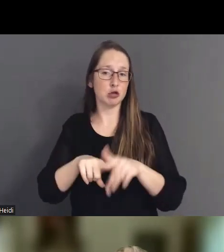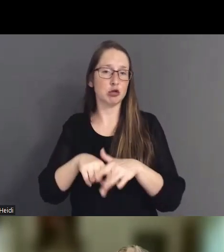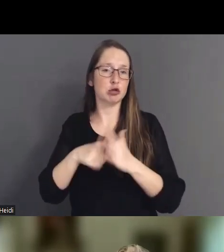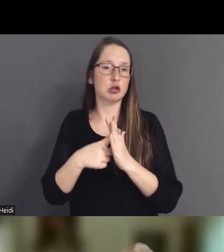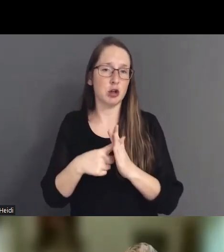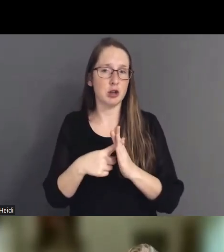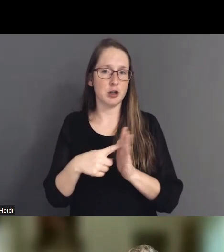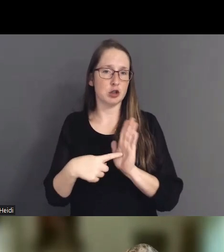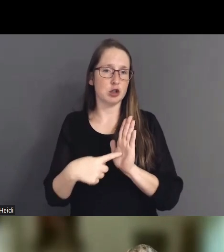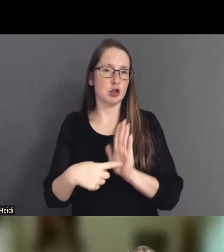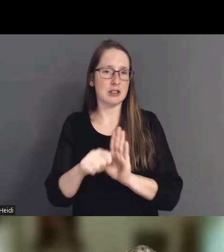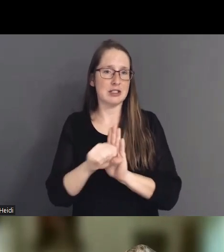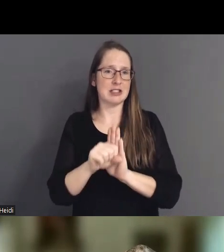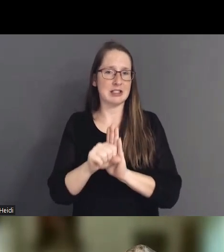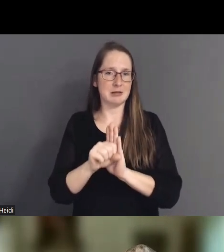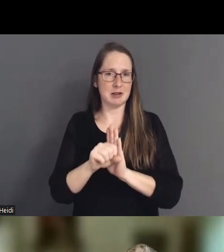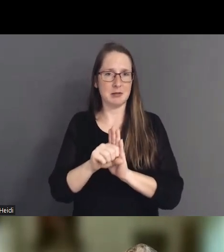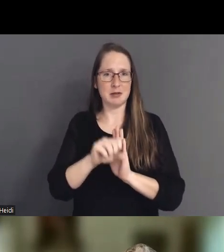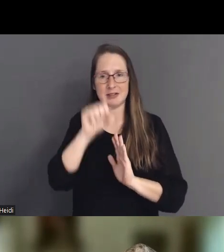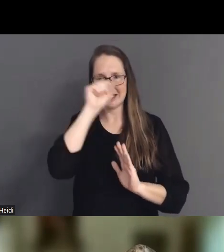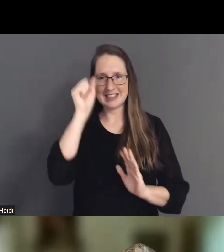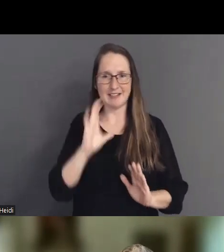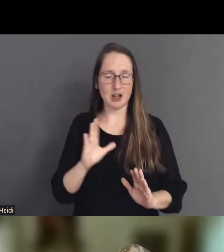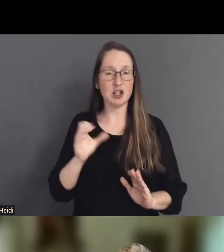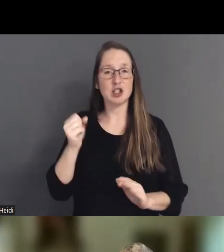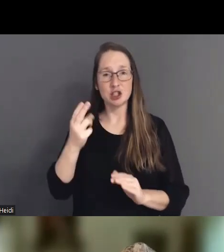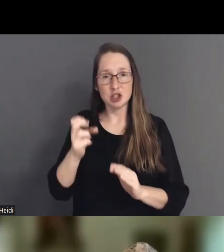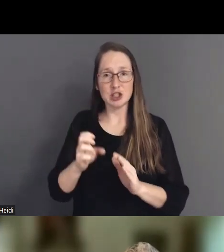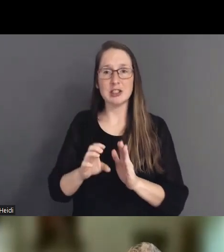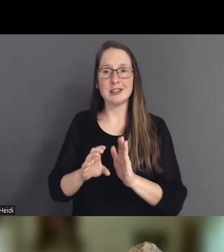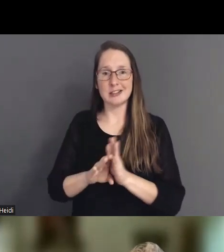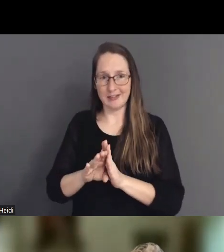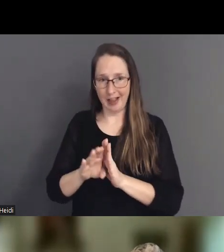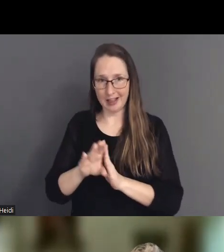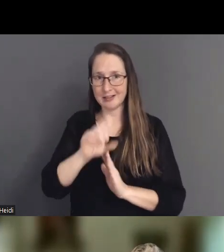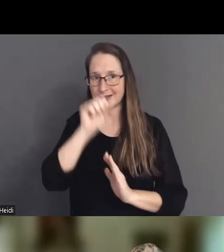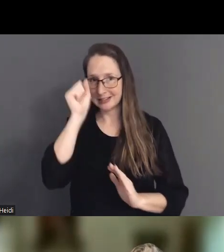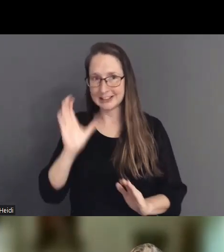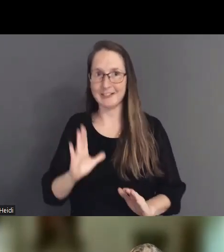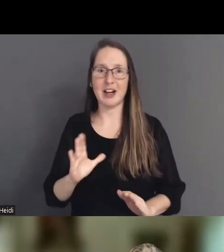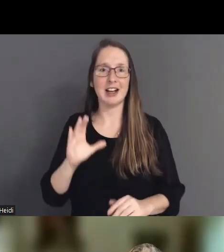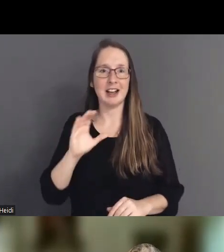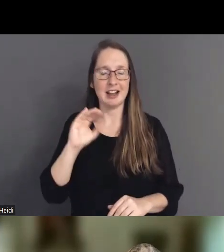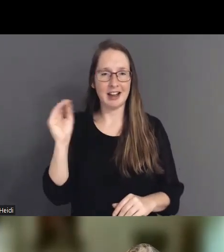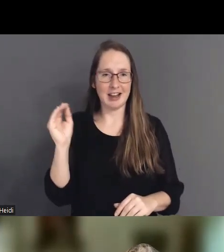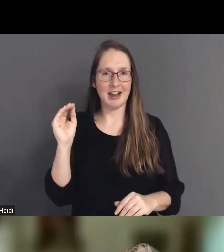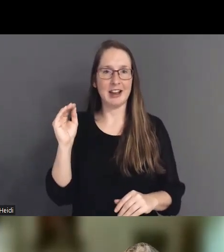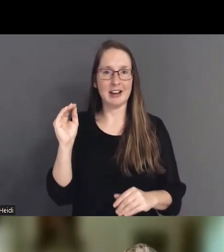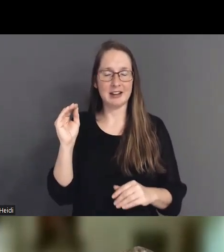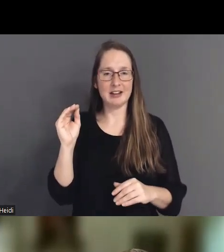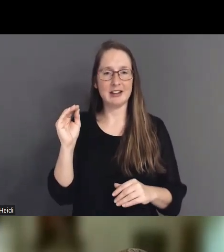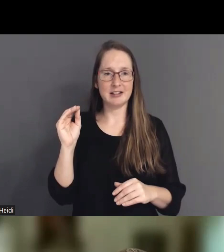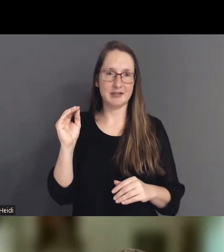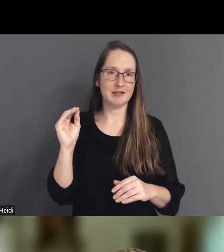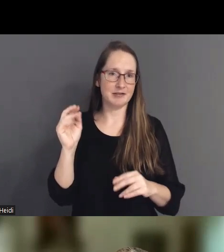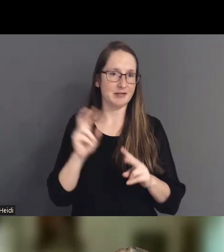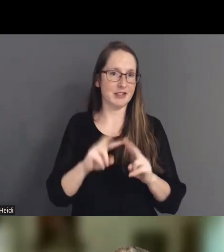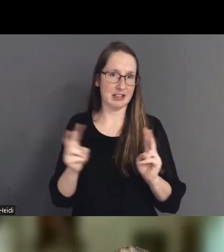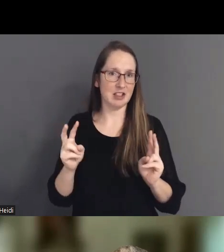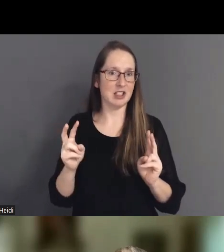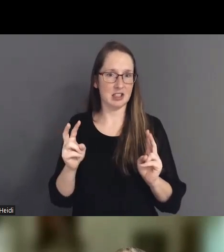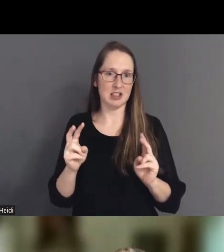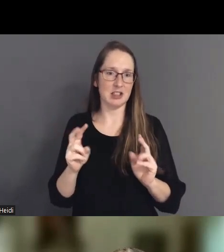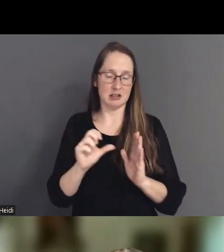exhibit symptoms of schizophrenia. She developed schizophrenia, and it was very intense. It